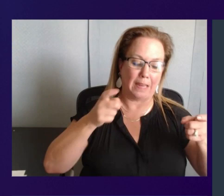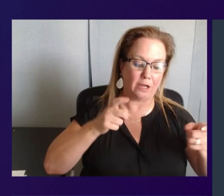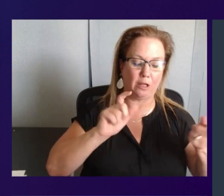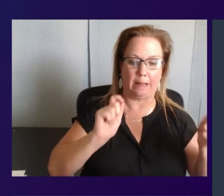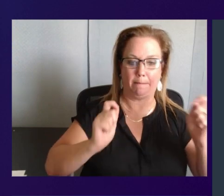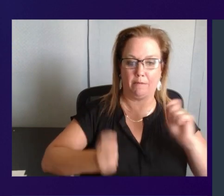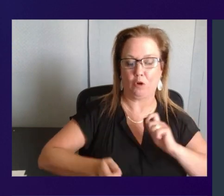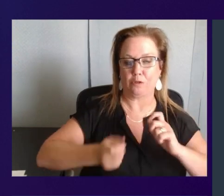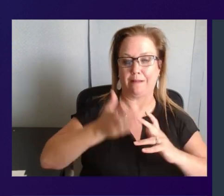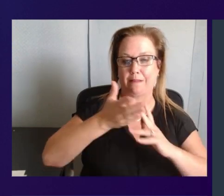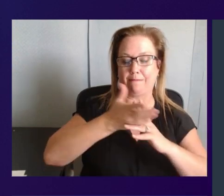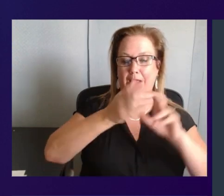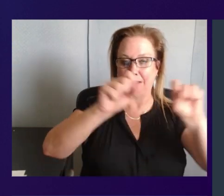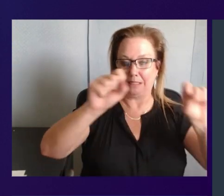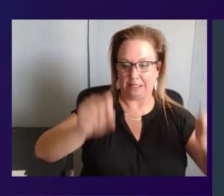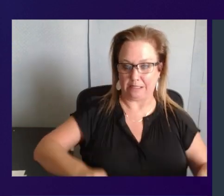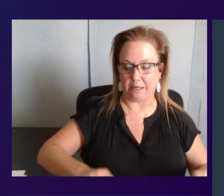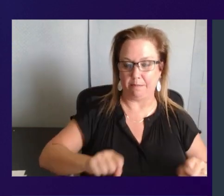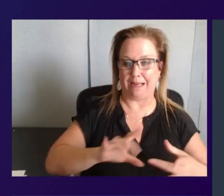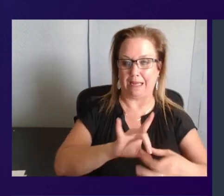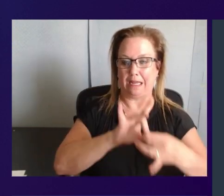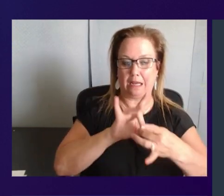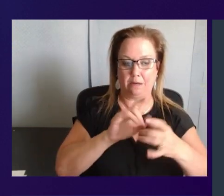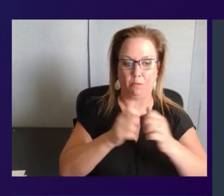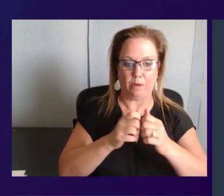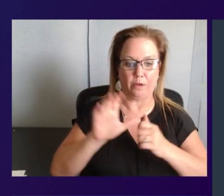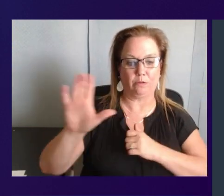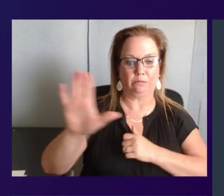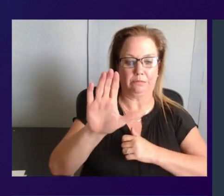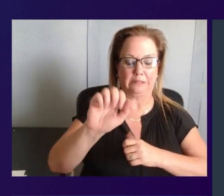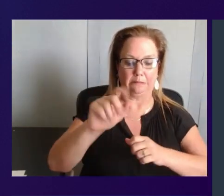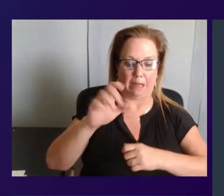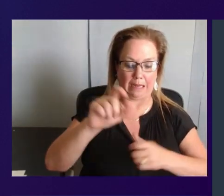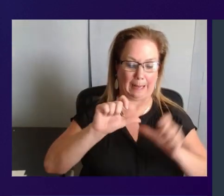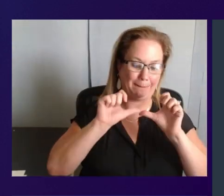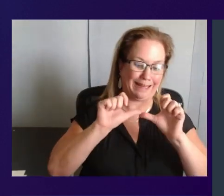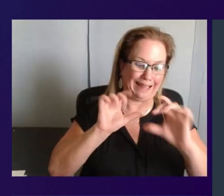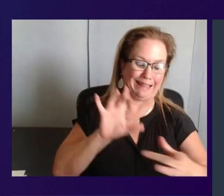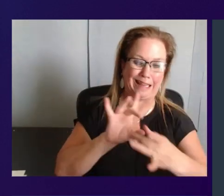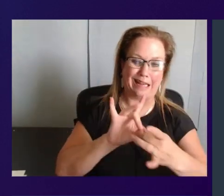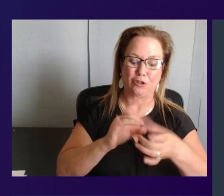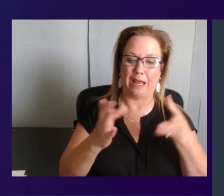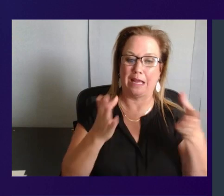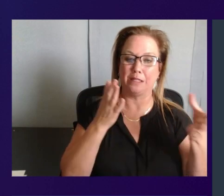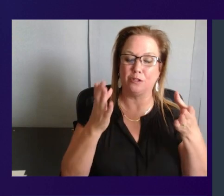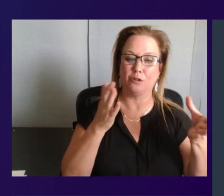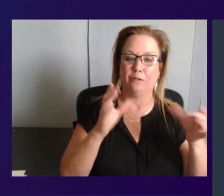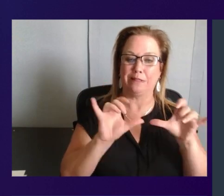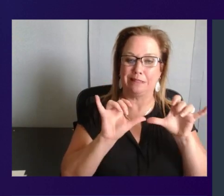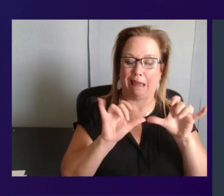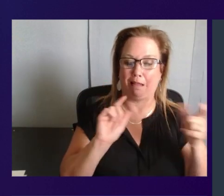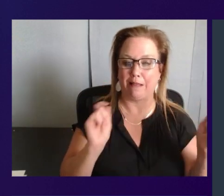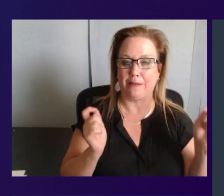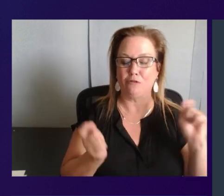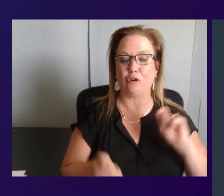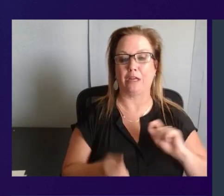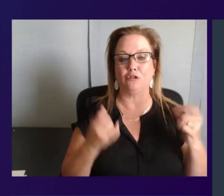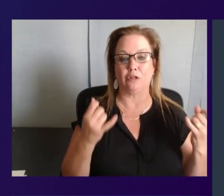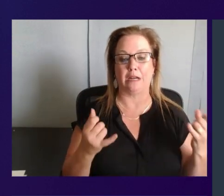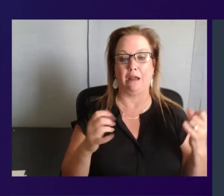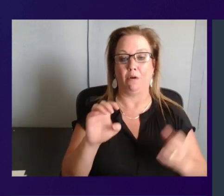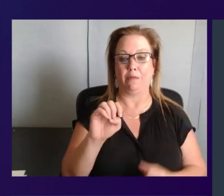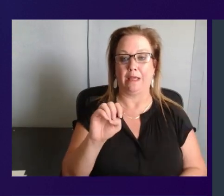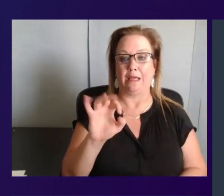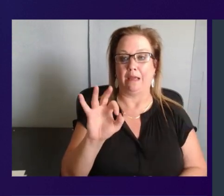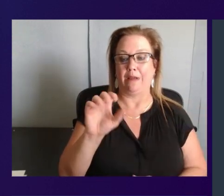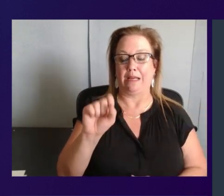system, connect them to their Kubernetes pod, maintain the connection as the service scaled and changed. Now, with the EFS